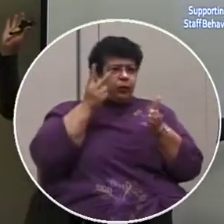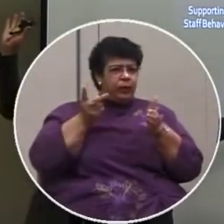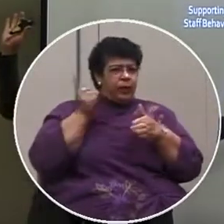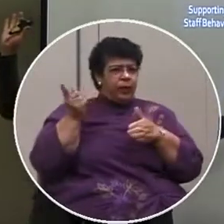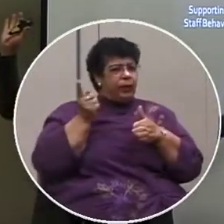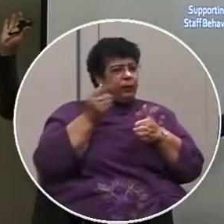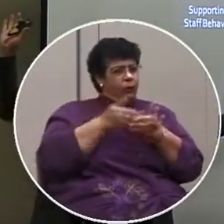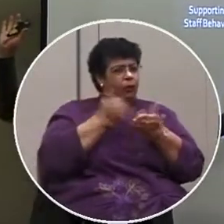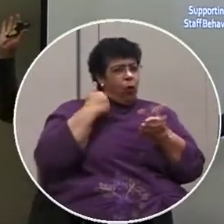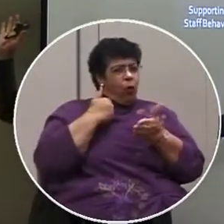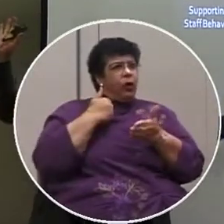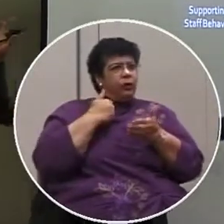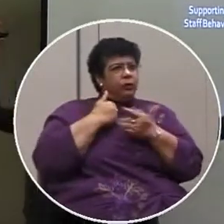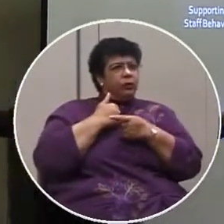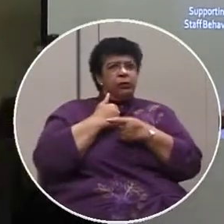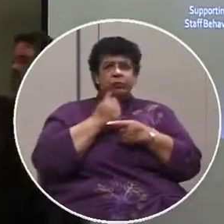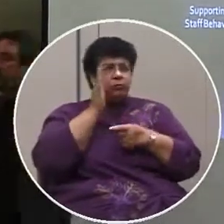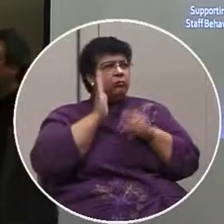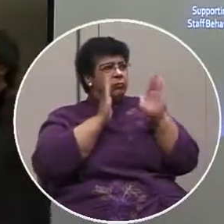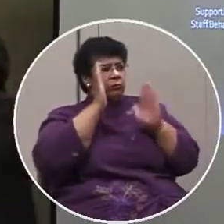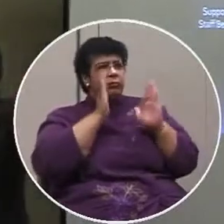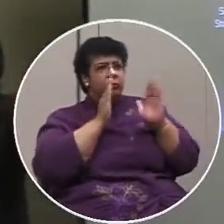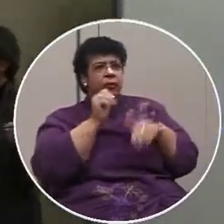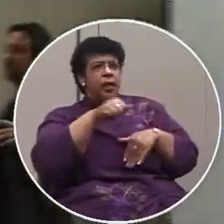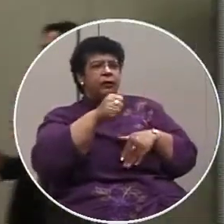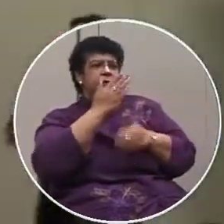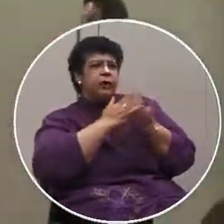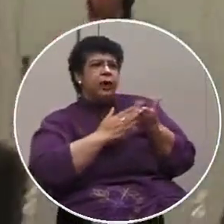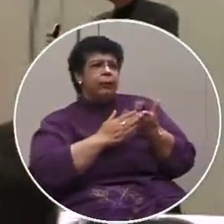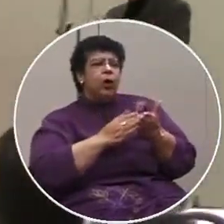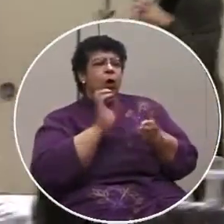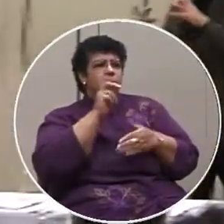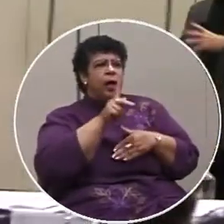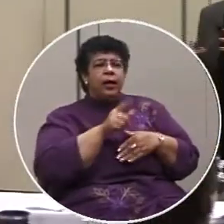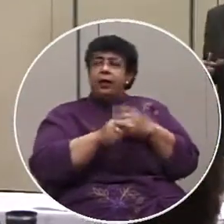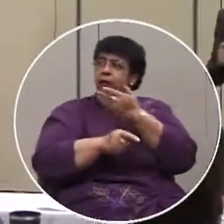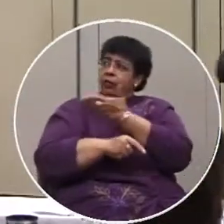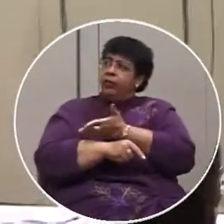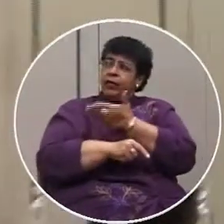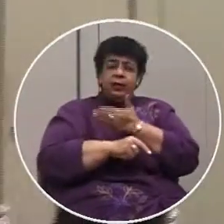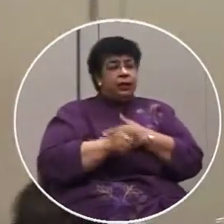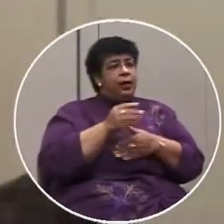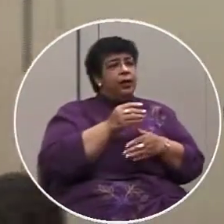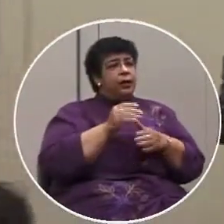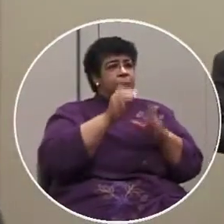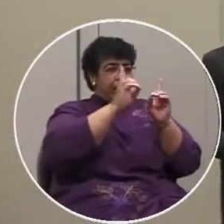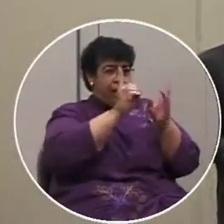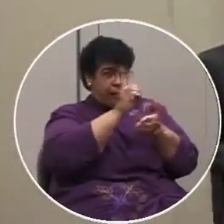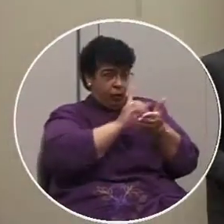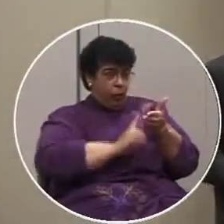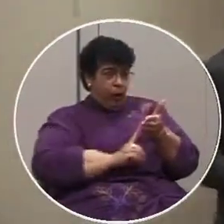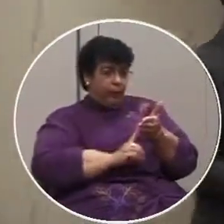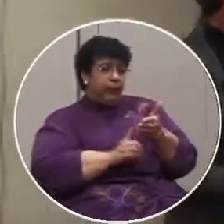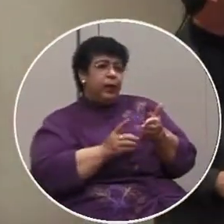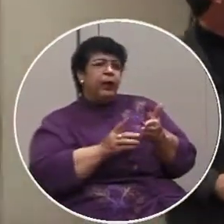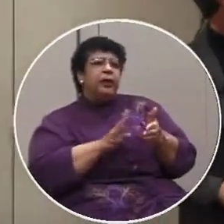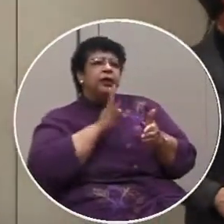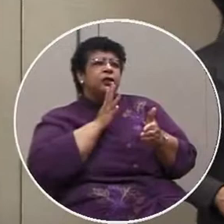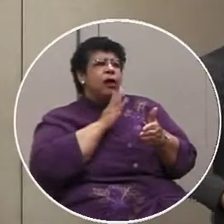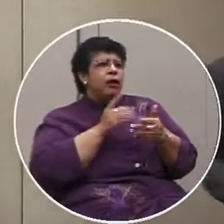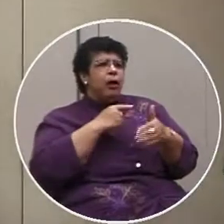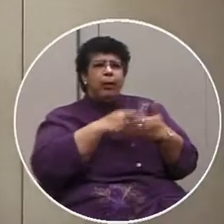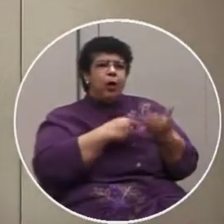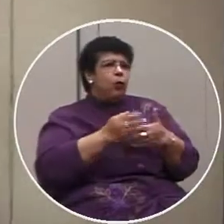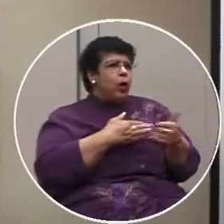before? Okay, well, this is good to know. Okay, so this Venn diagram, when we're talking about behavior support or functional assessment or whatever it